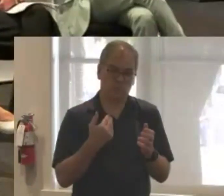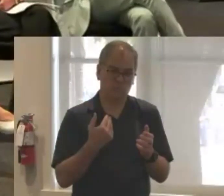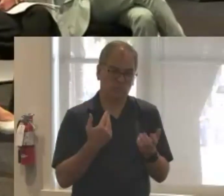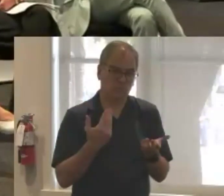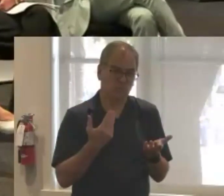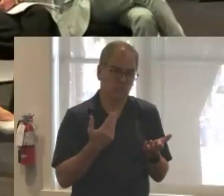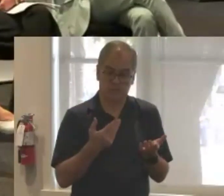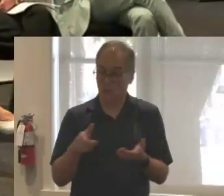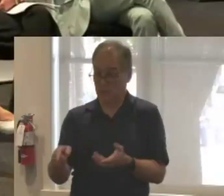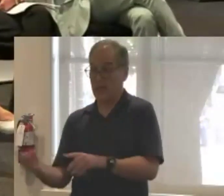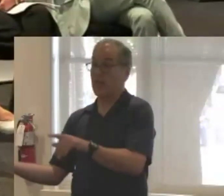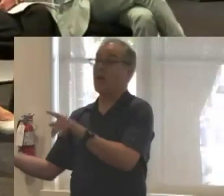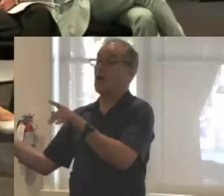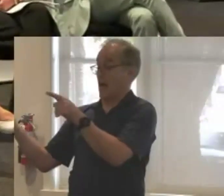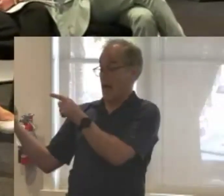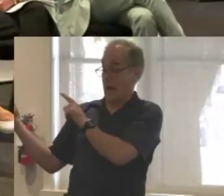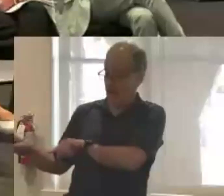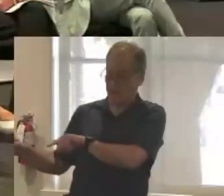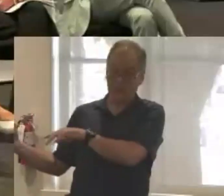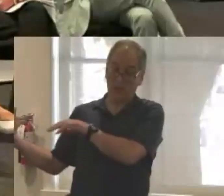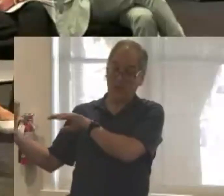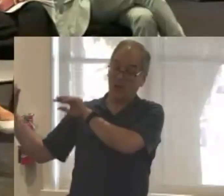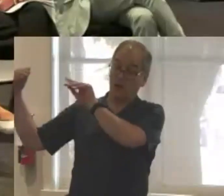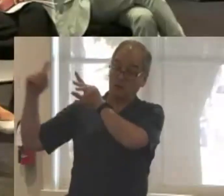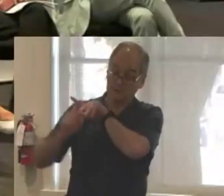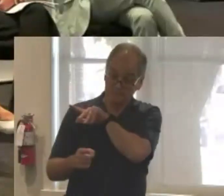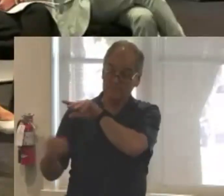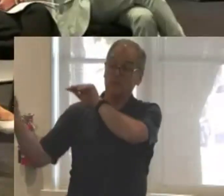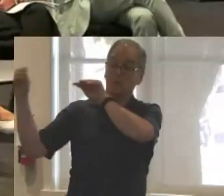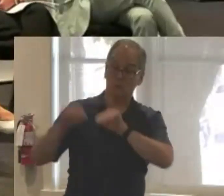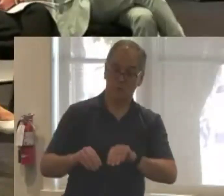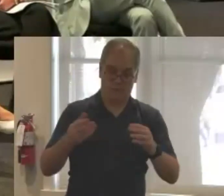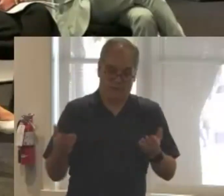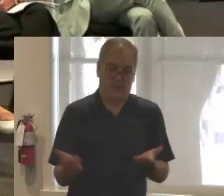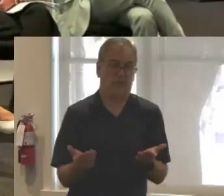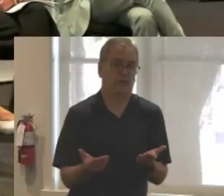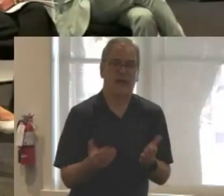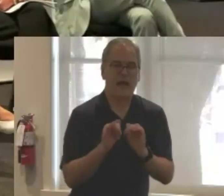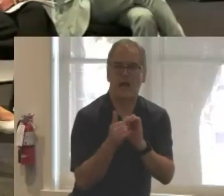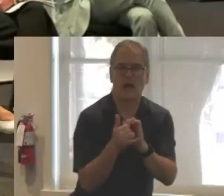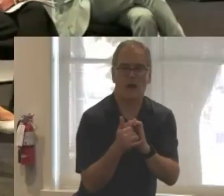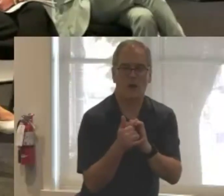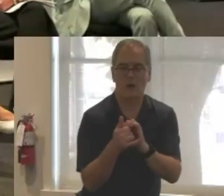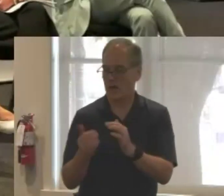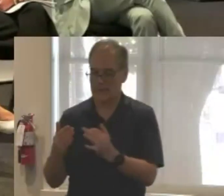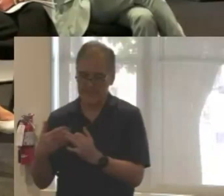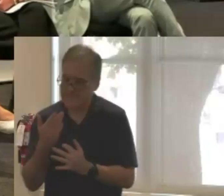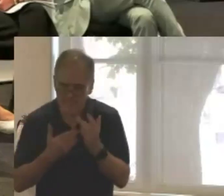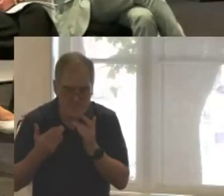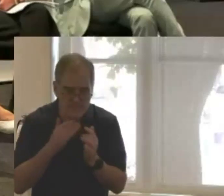how they got here. We have to talk about trauma, how they navigate the system. We also have to talk about trauma that